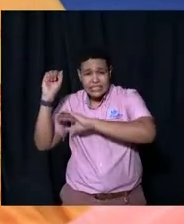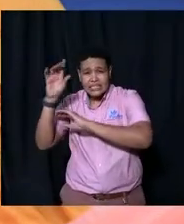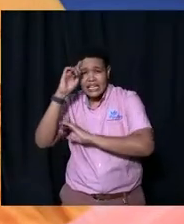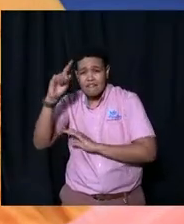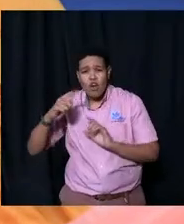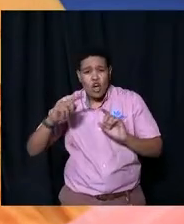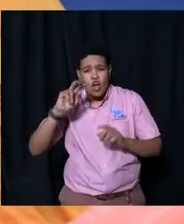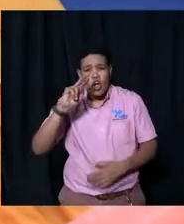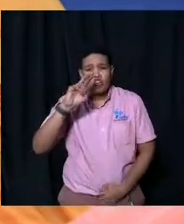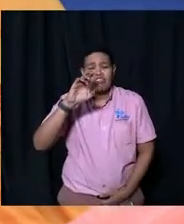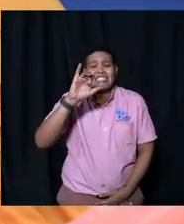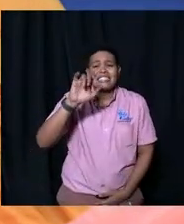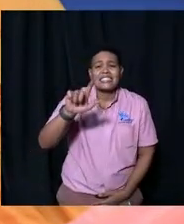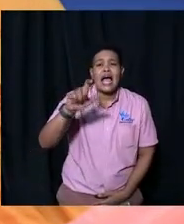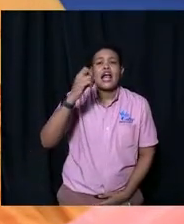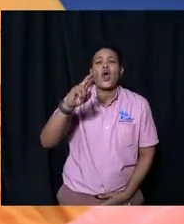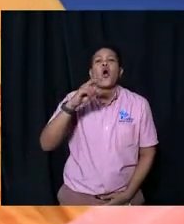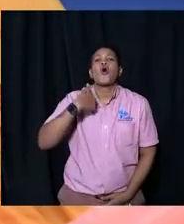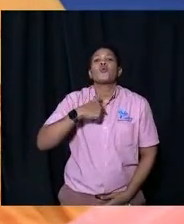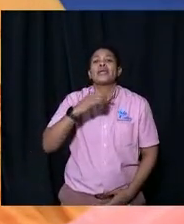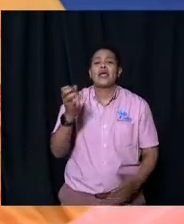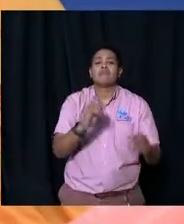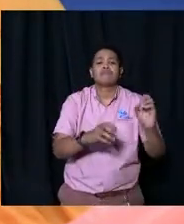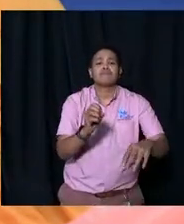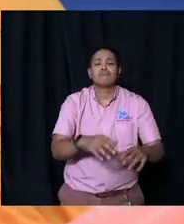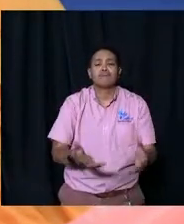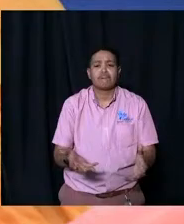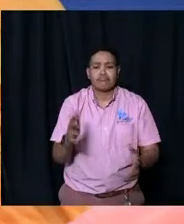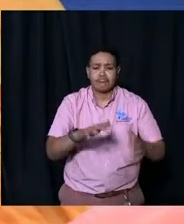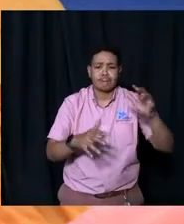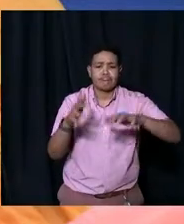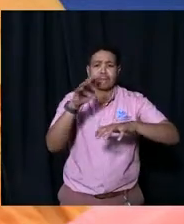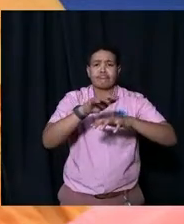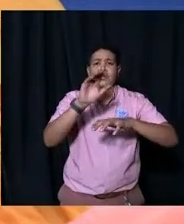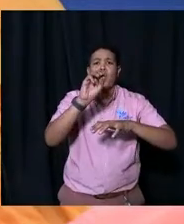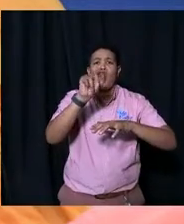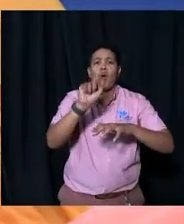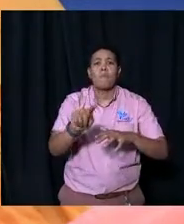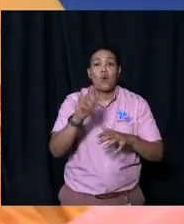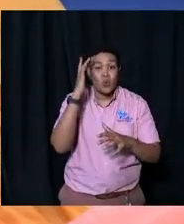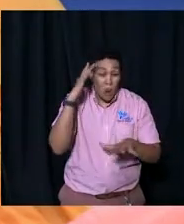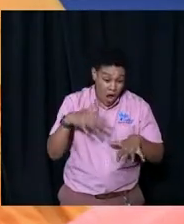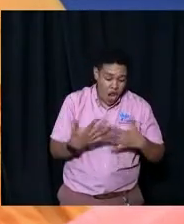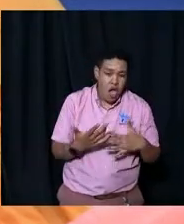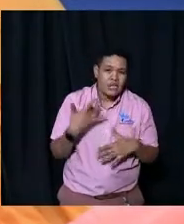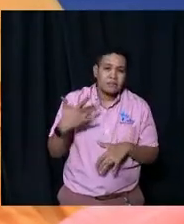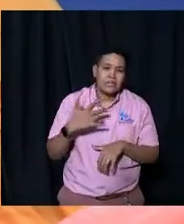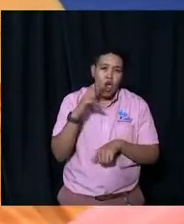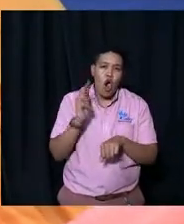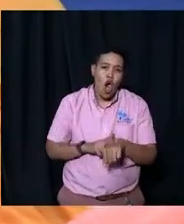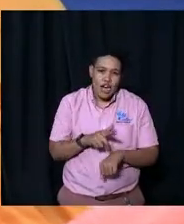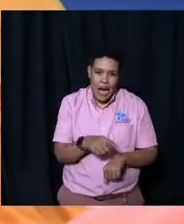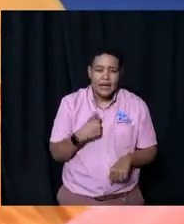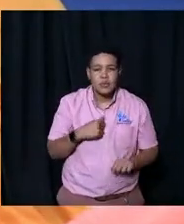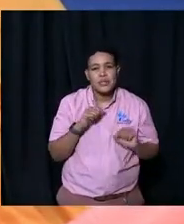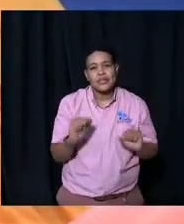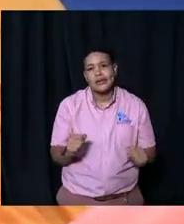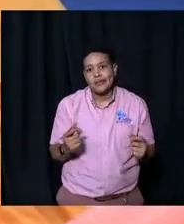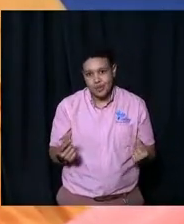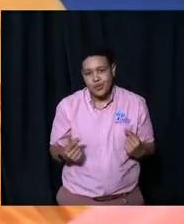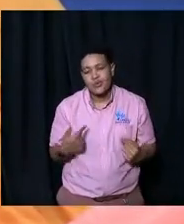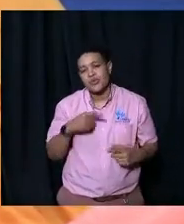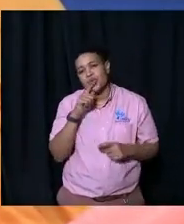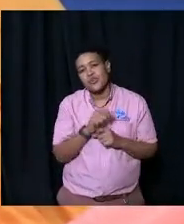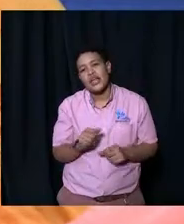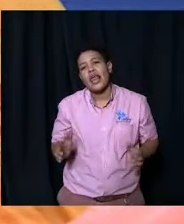for instance, or we can compost the waste, because a lot of the waste that we generate is organic. We should do that. So that is being